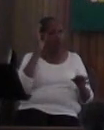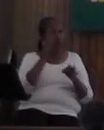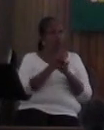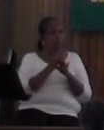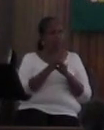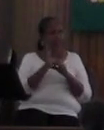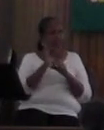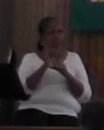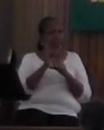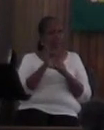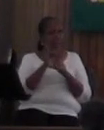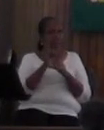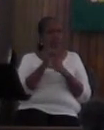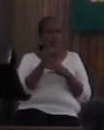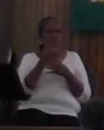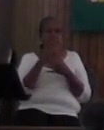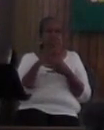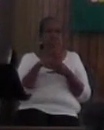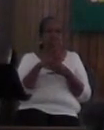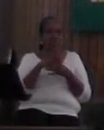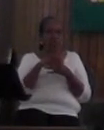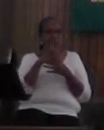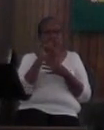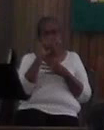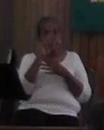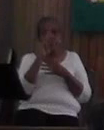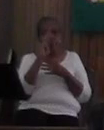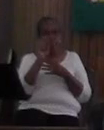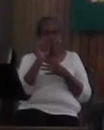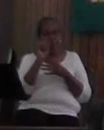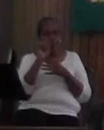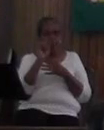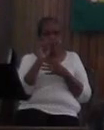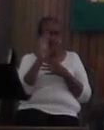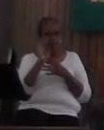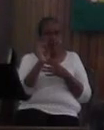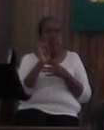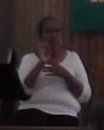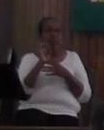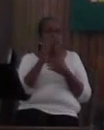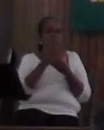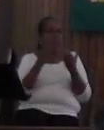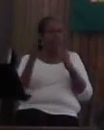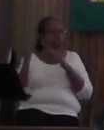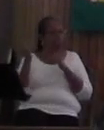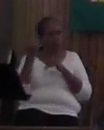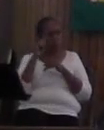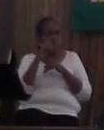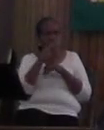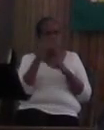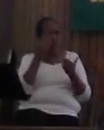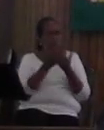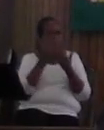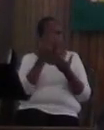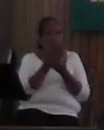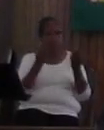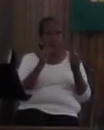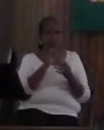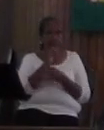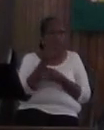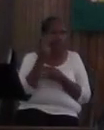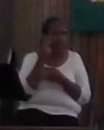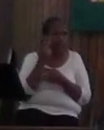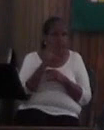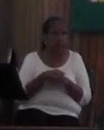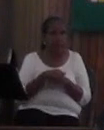substance of things hoped for, the evidence of things not seen. Now, faith is the